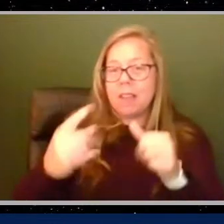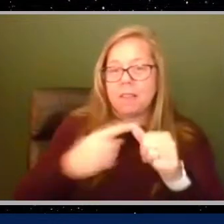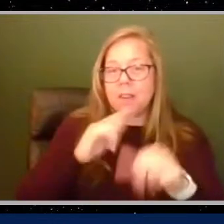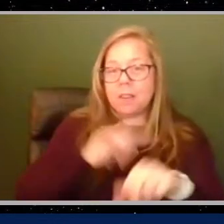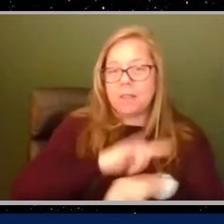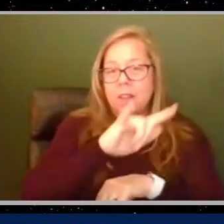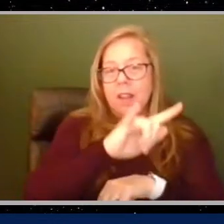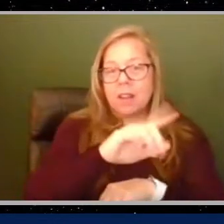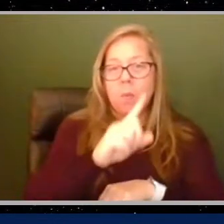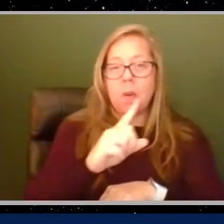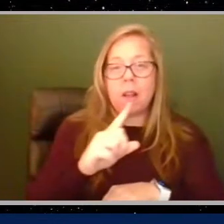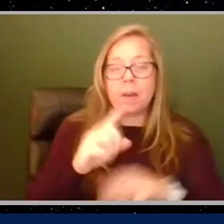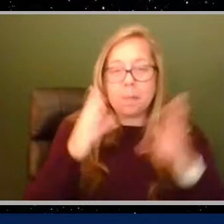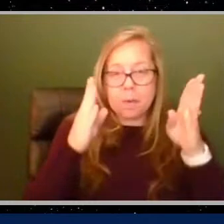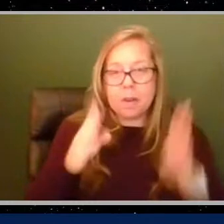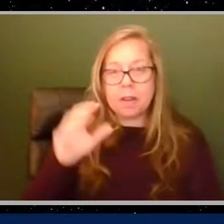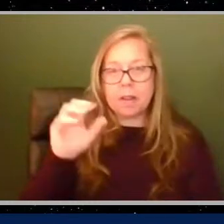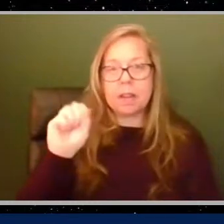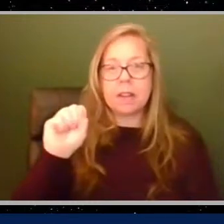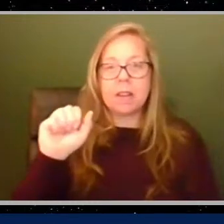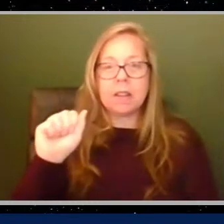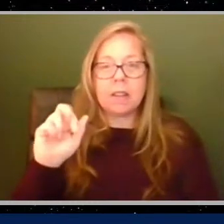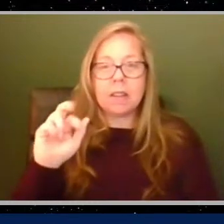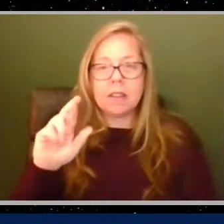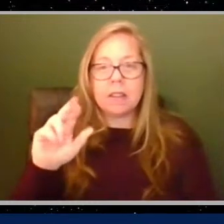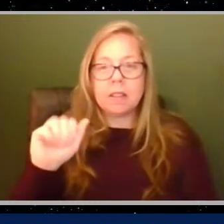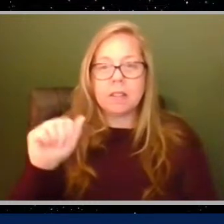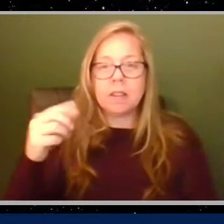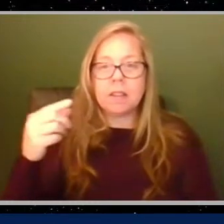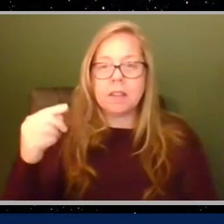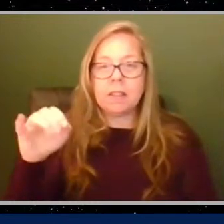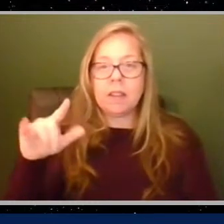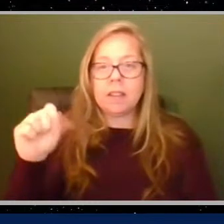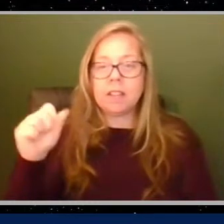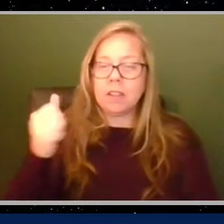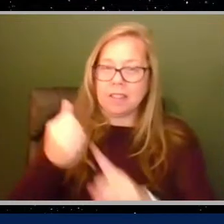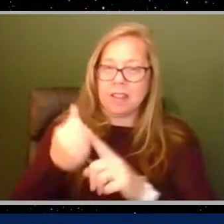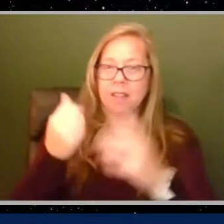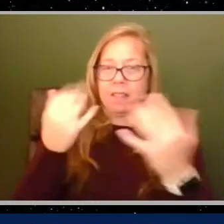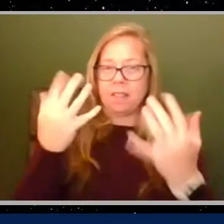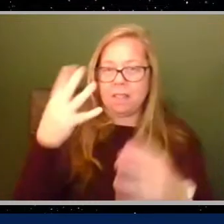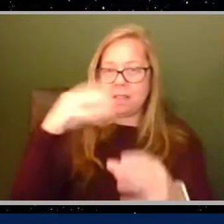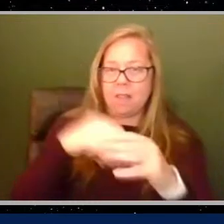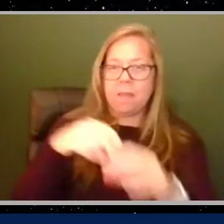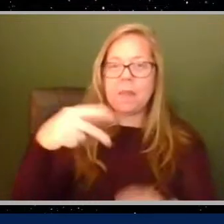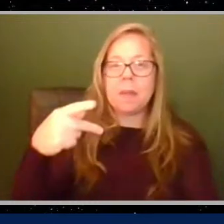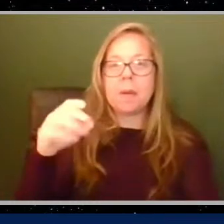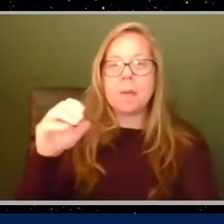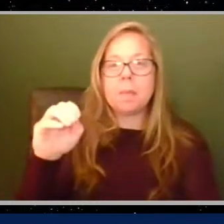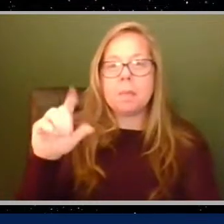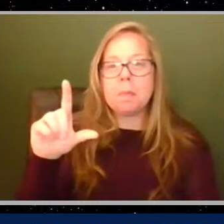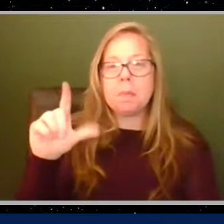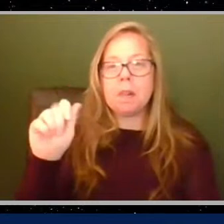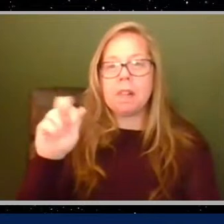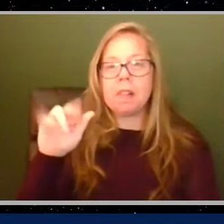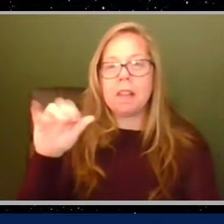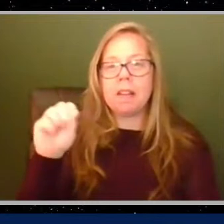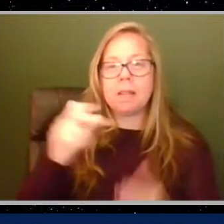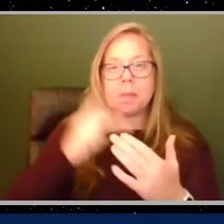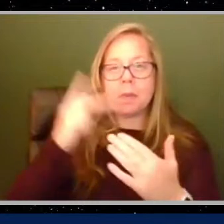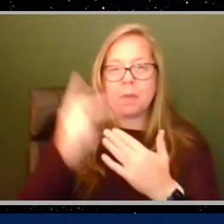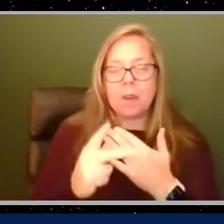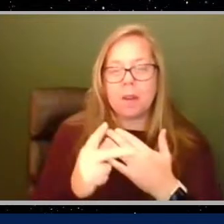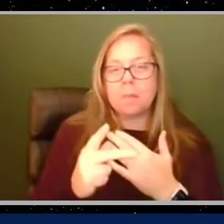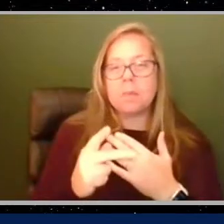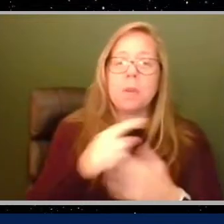people, actually, Sarah Gillis, is now part of the Polaris program. But we had these companies there on board the flight with us. So it's not